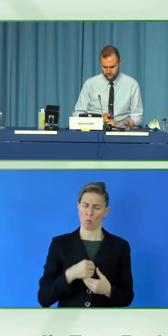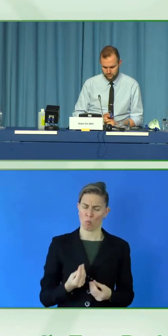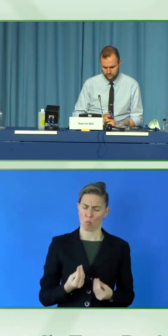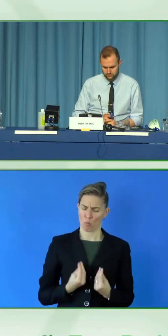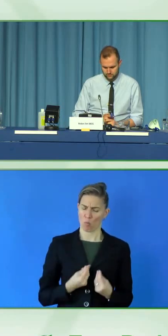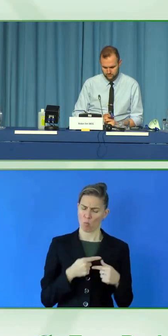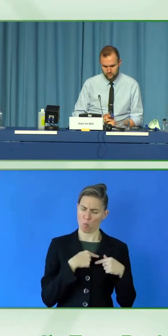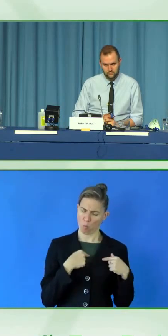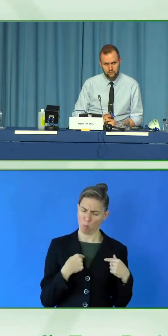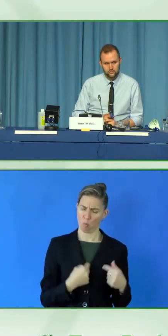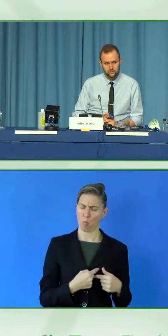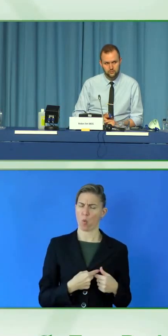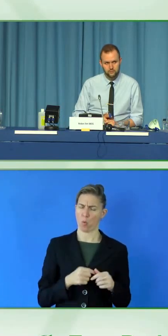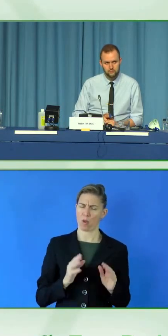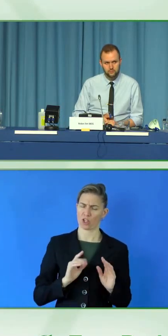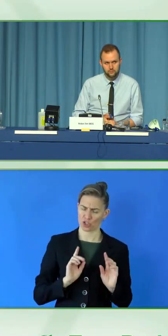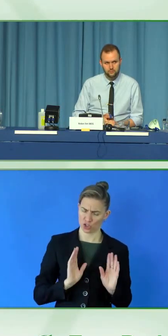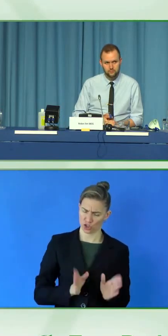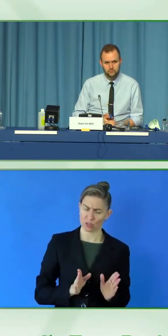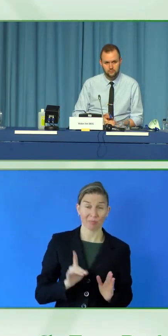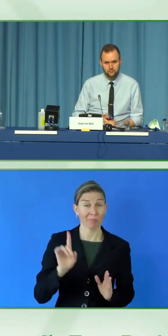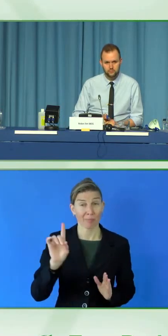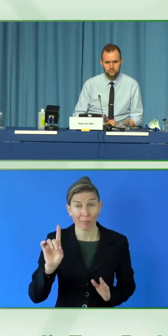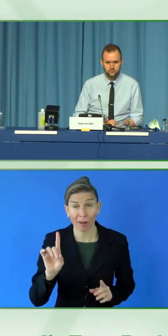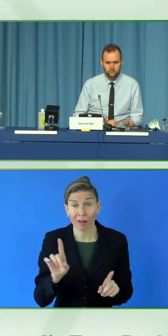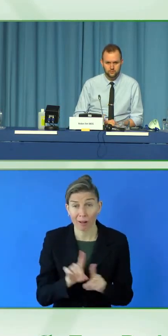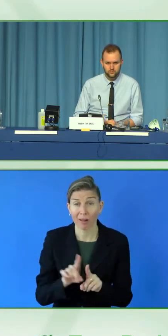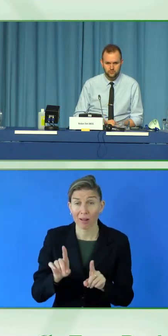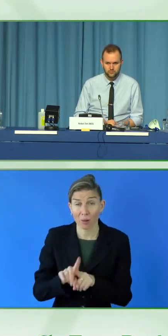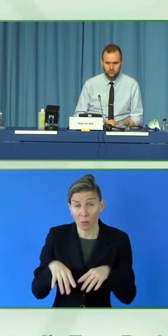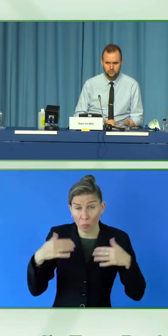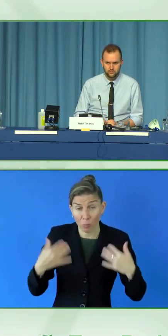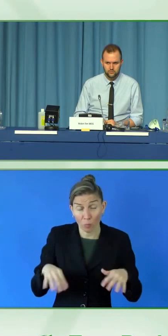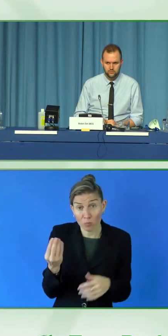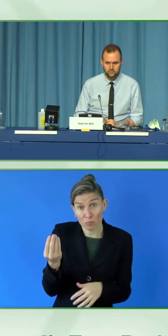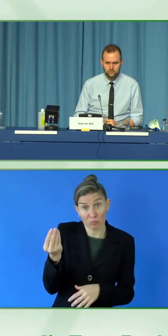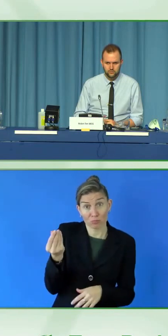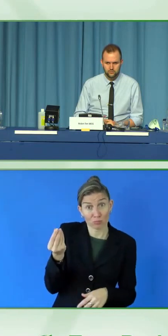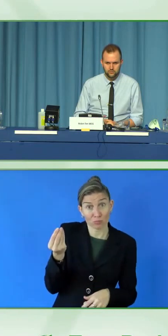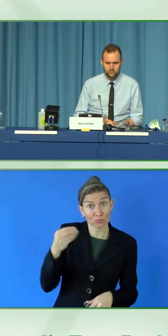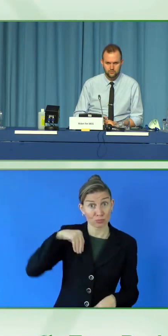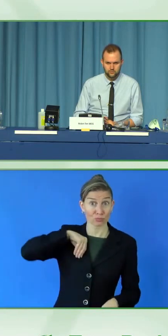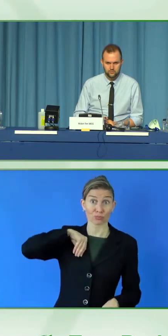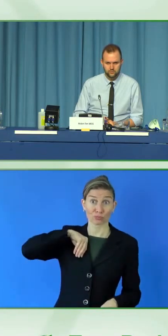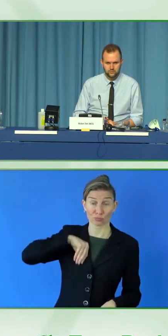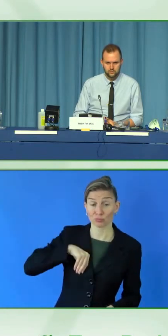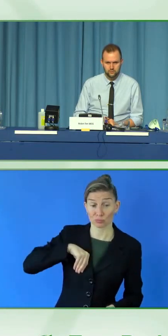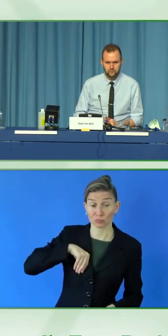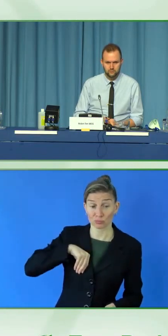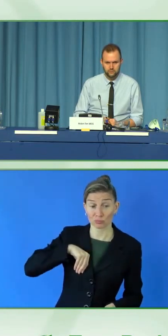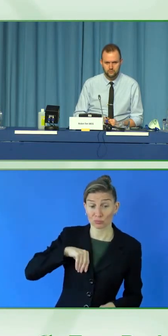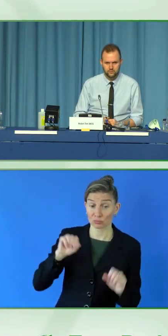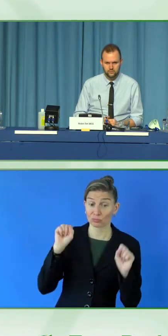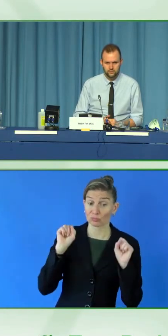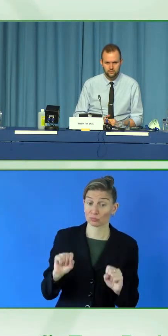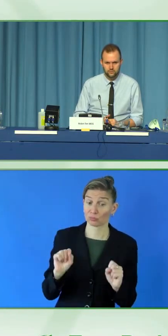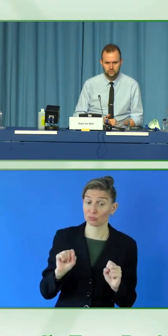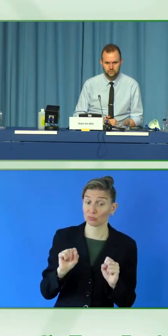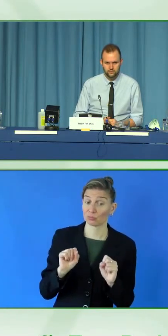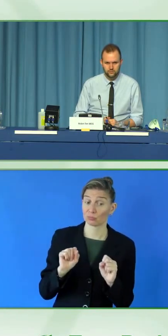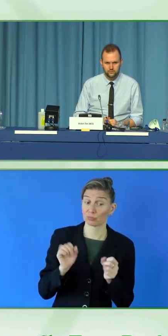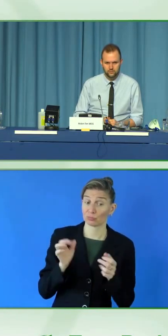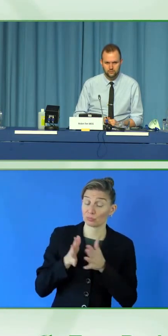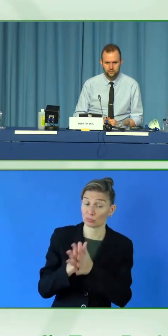there is also a really comprehensive cost-based analysis as to why making cities